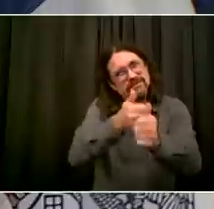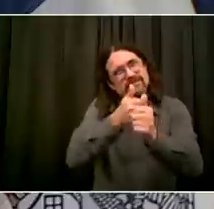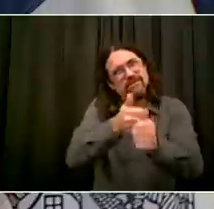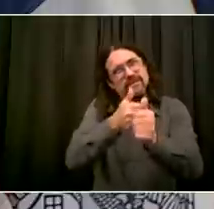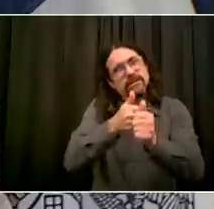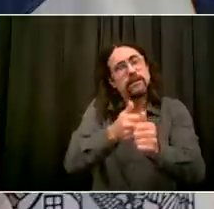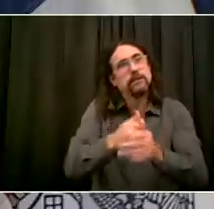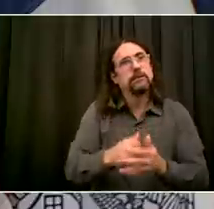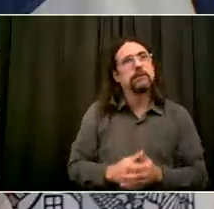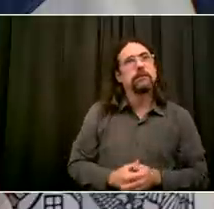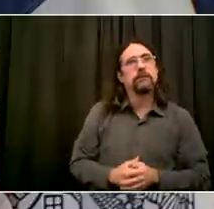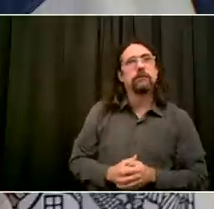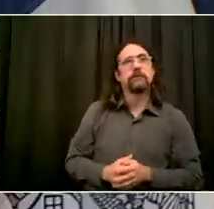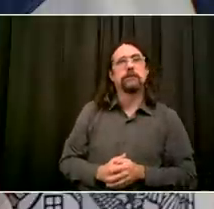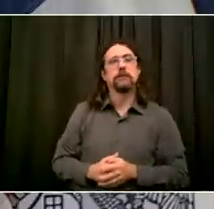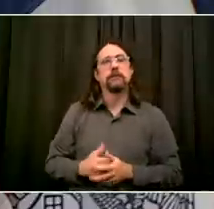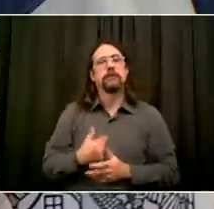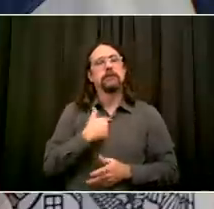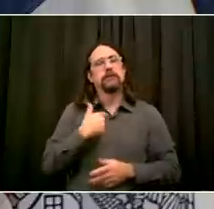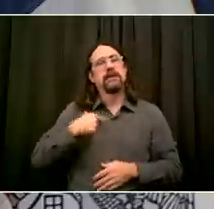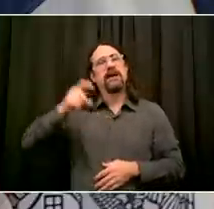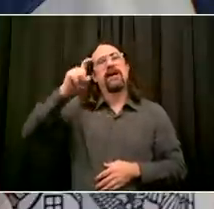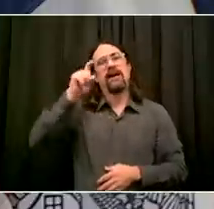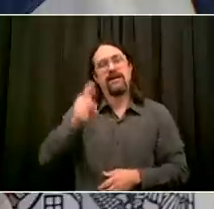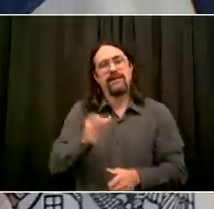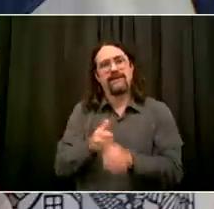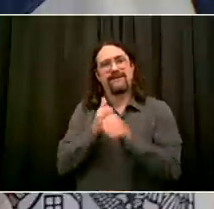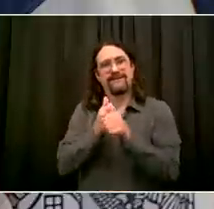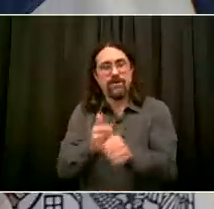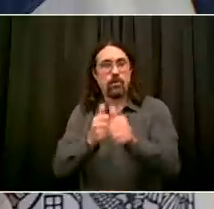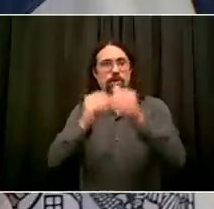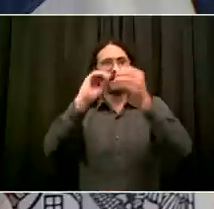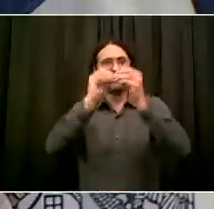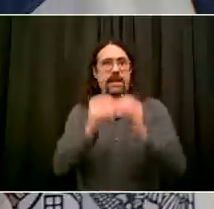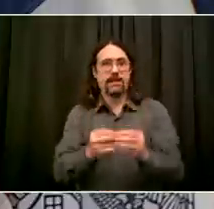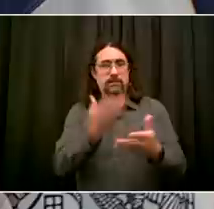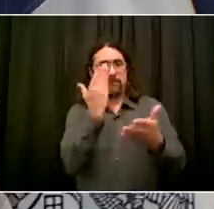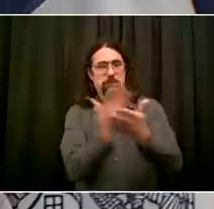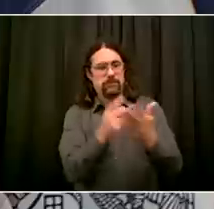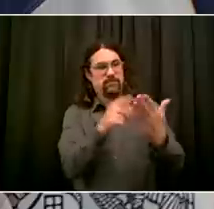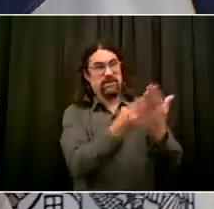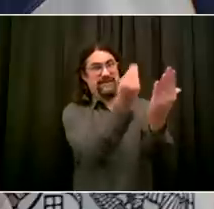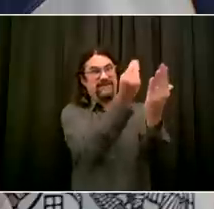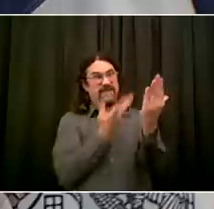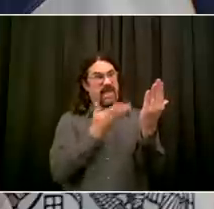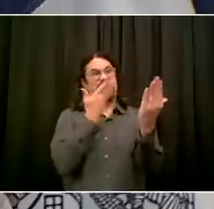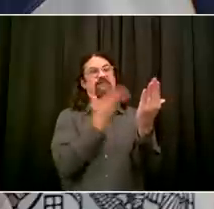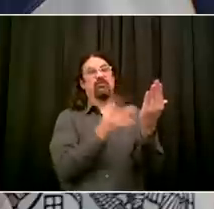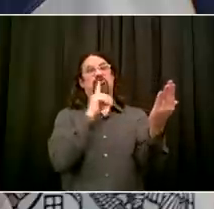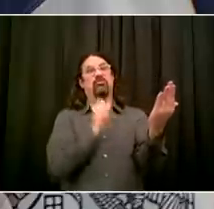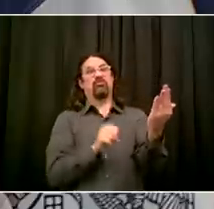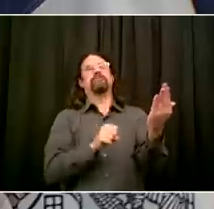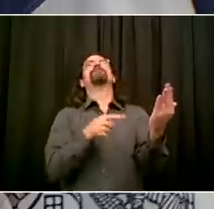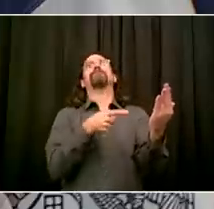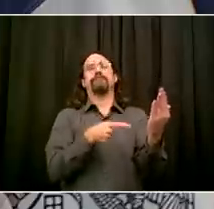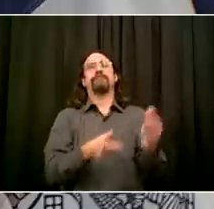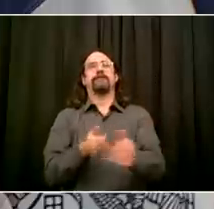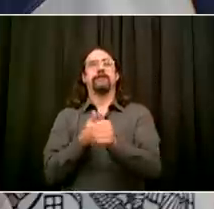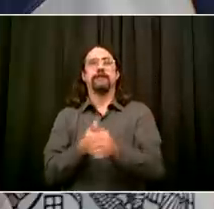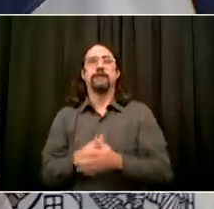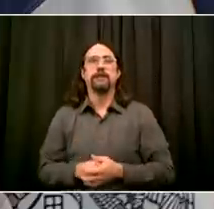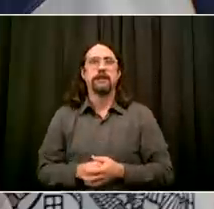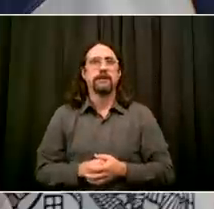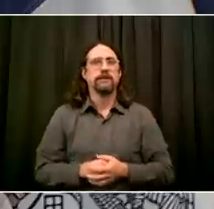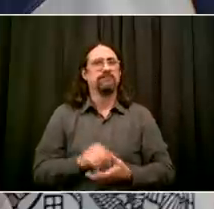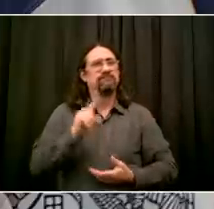last days. It unfortunately consolidated. It was time to say we needed stronger restrictions. So our decisions are based on the data